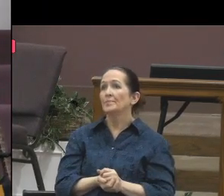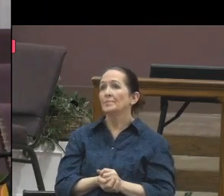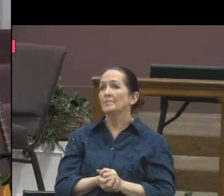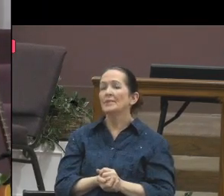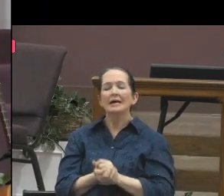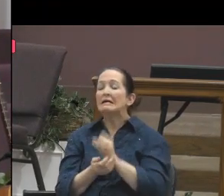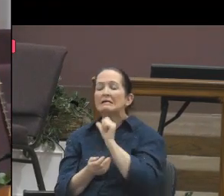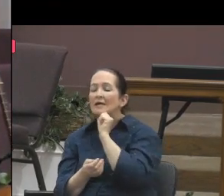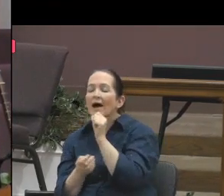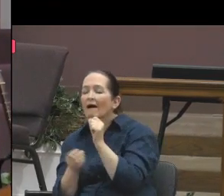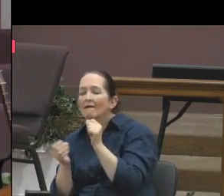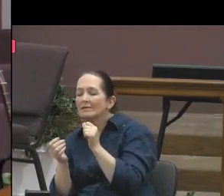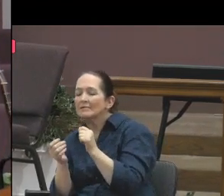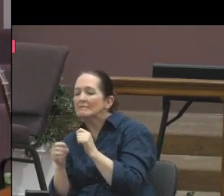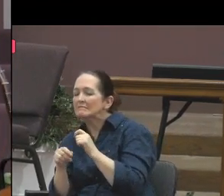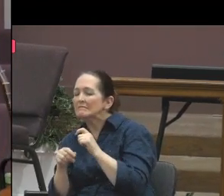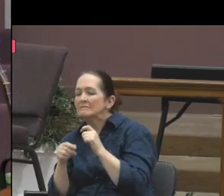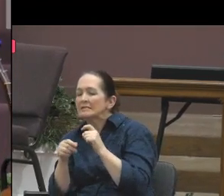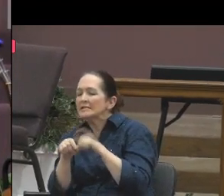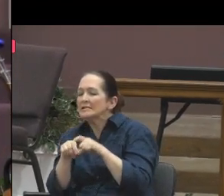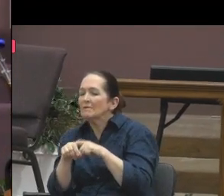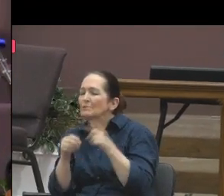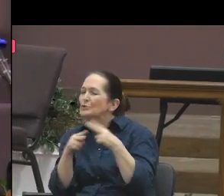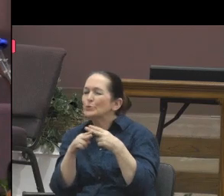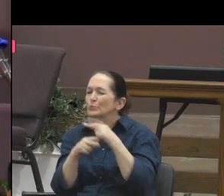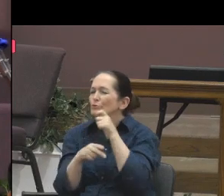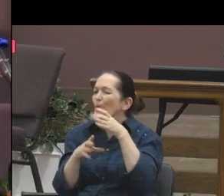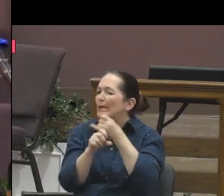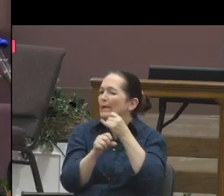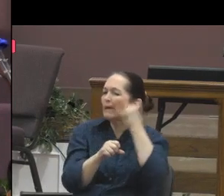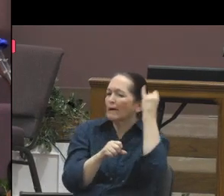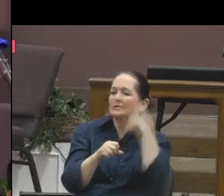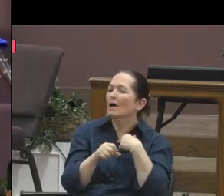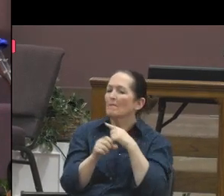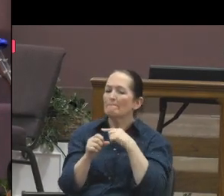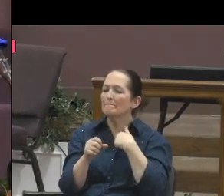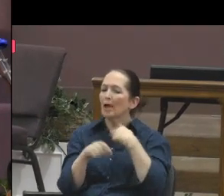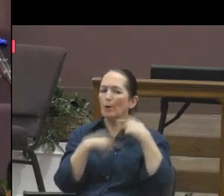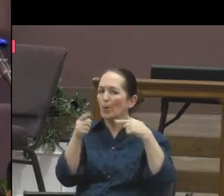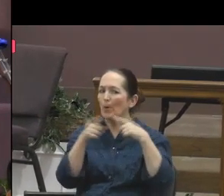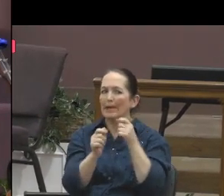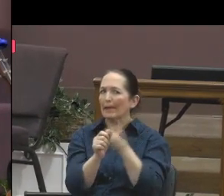that's not anytime soon. Don't get any ideas. I'm not going anywhere.